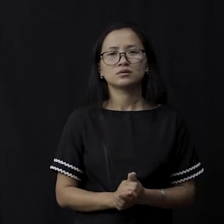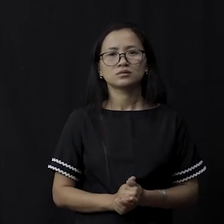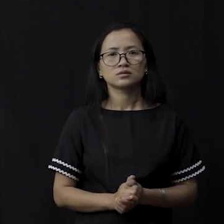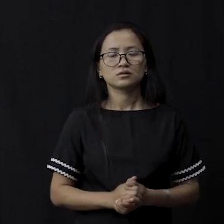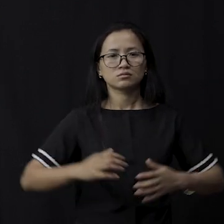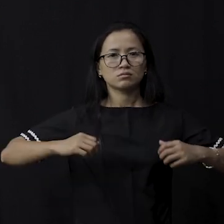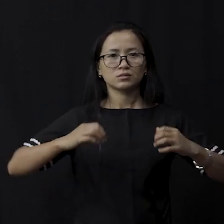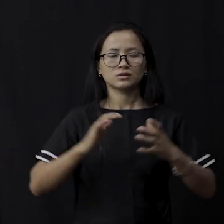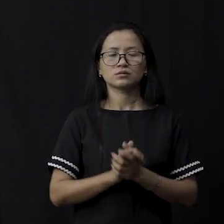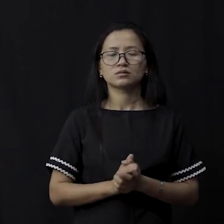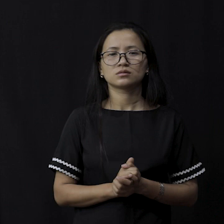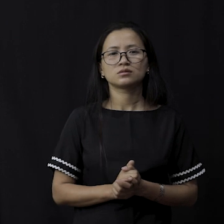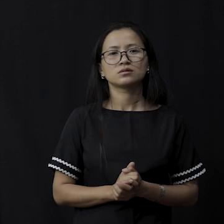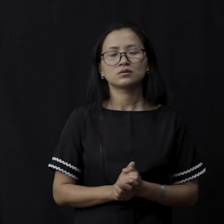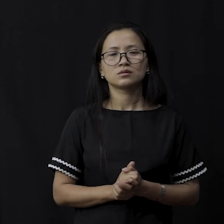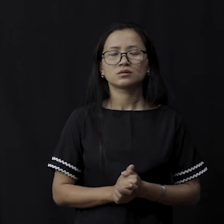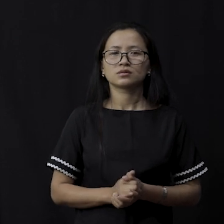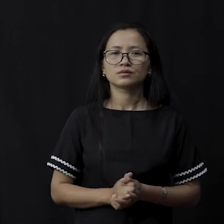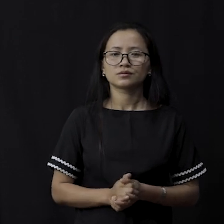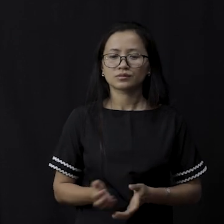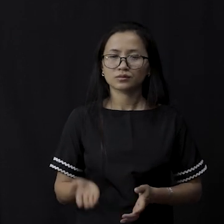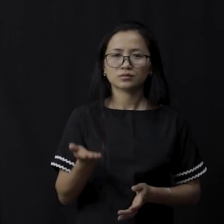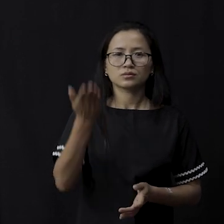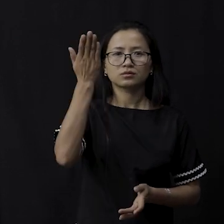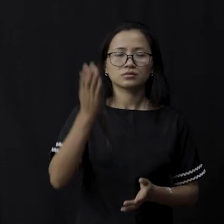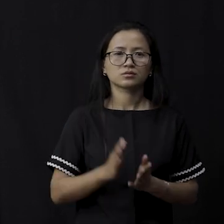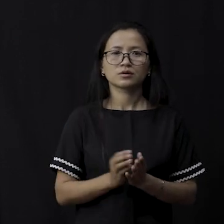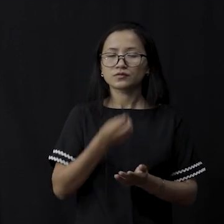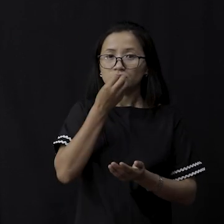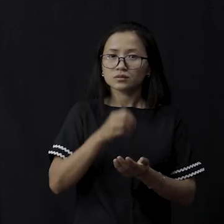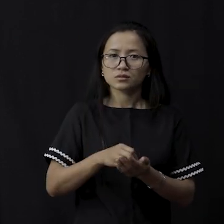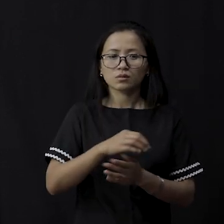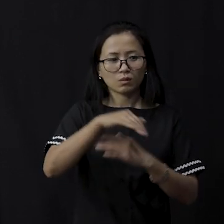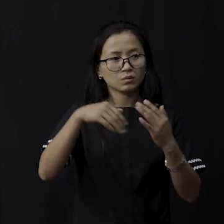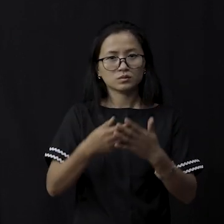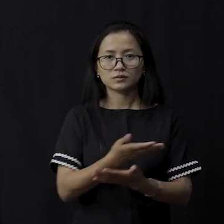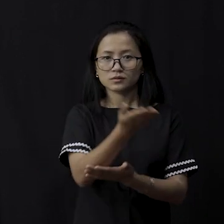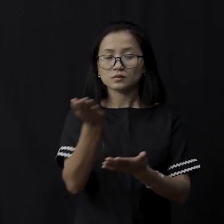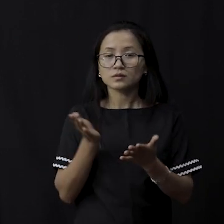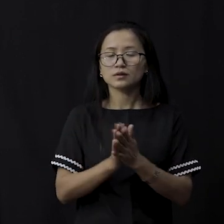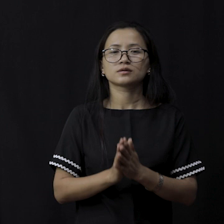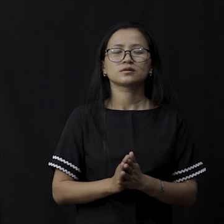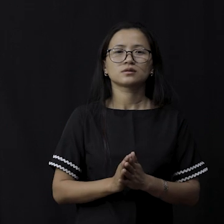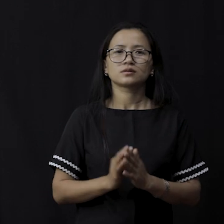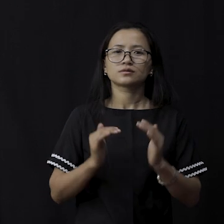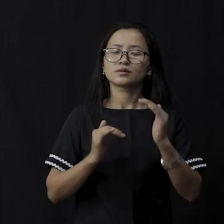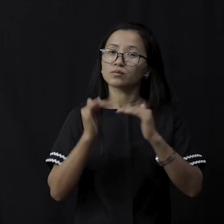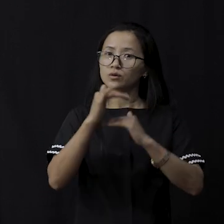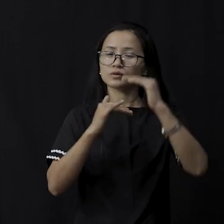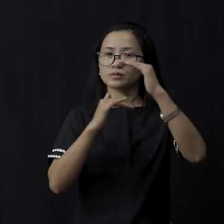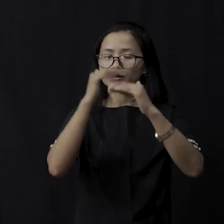teachers big, right? If you want to grow, then you have to eat these proteins, okay? Because they are body building